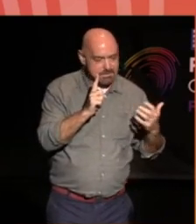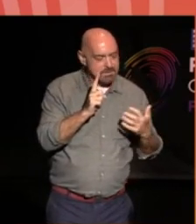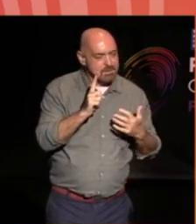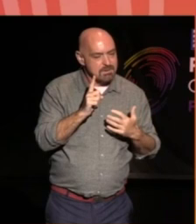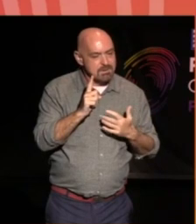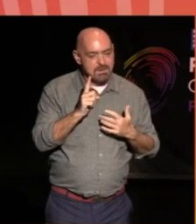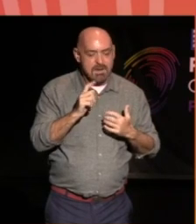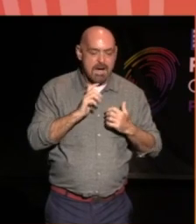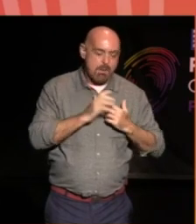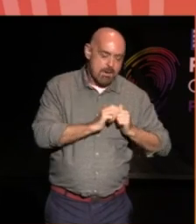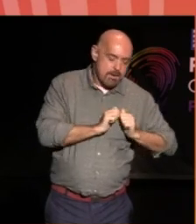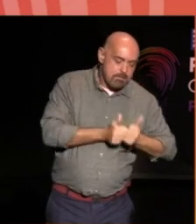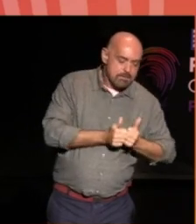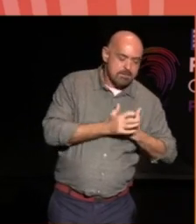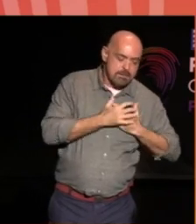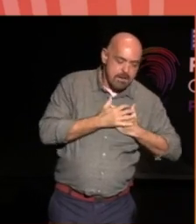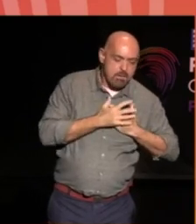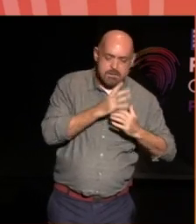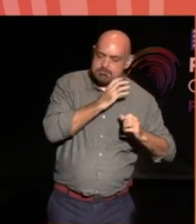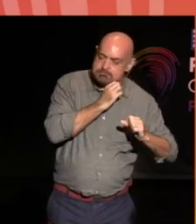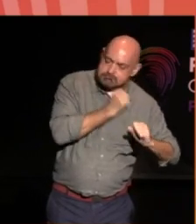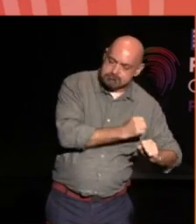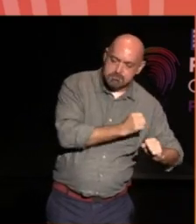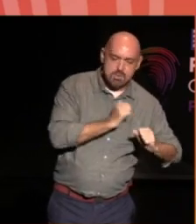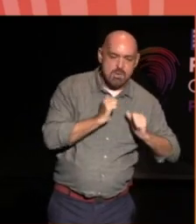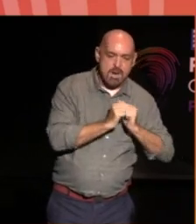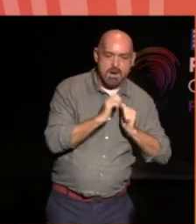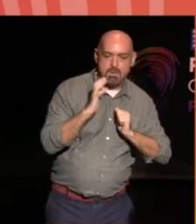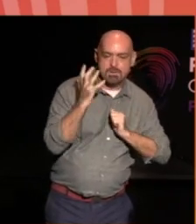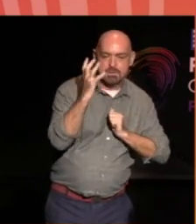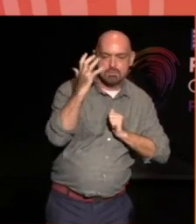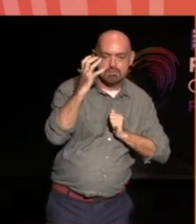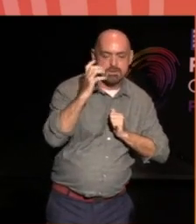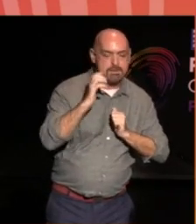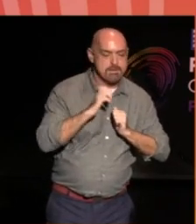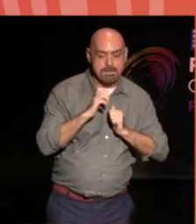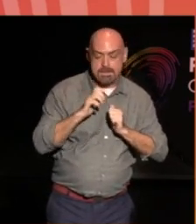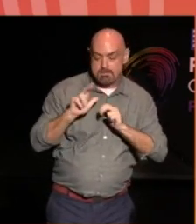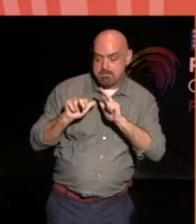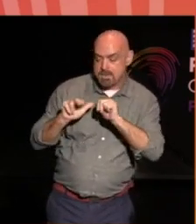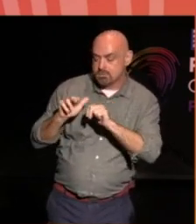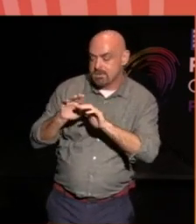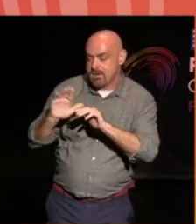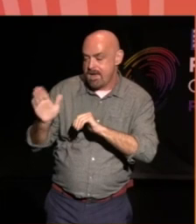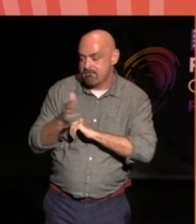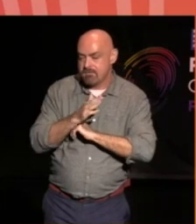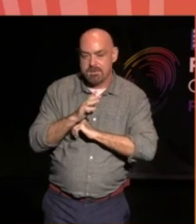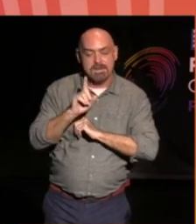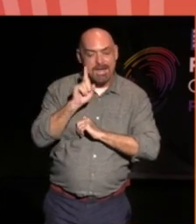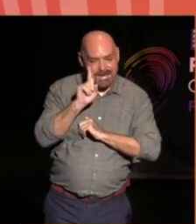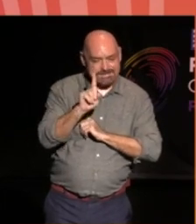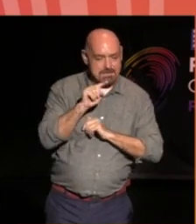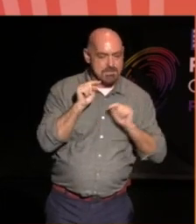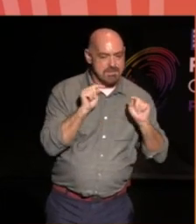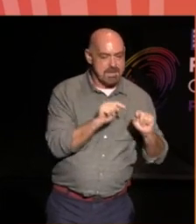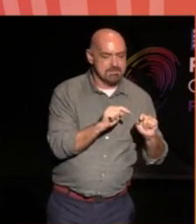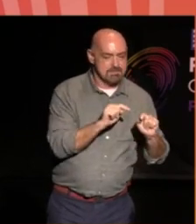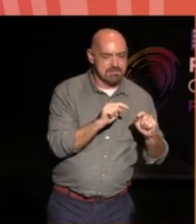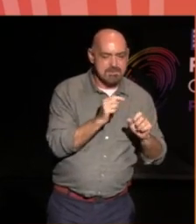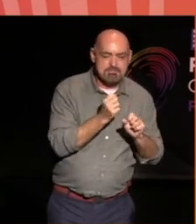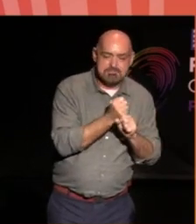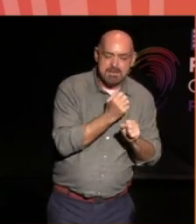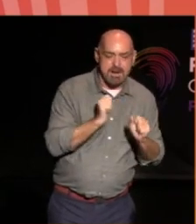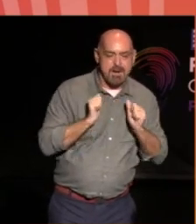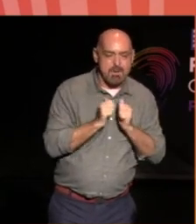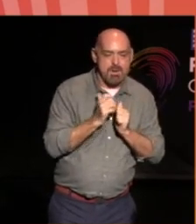neither our compassion or our devotion to our country. It measures everything, in short, except that which makes